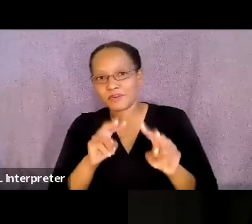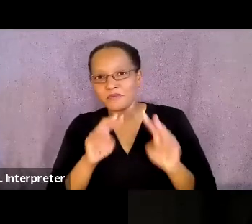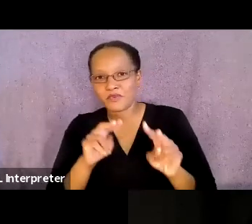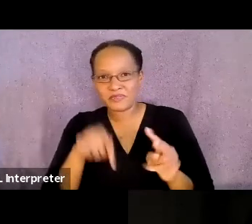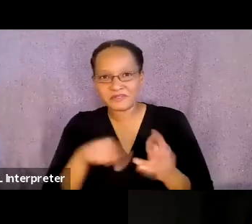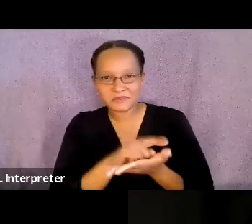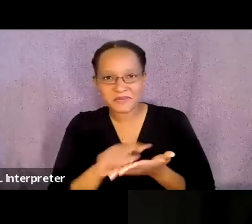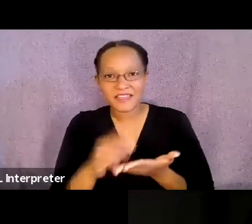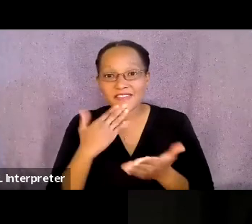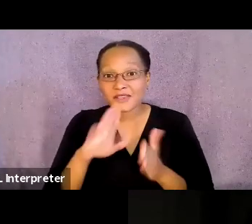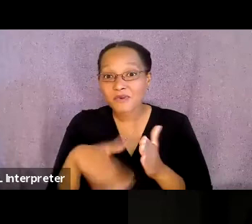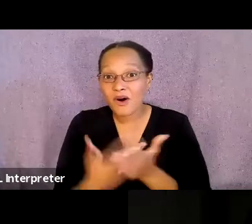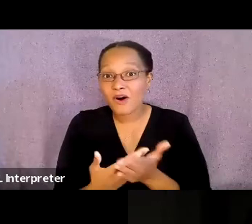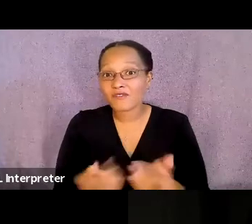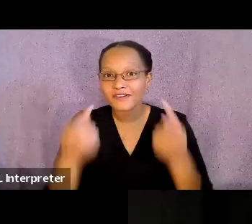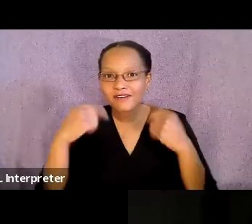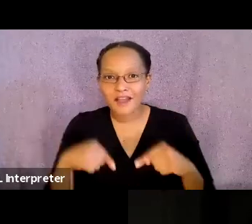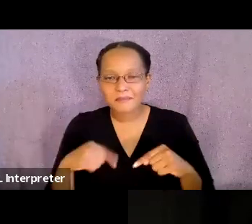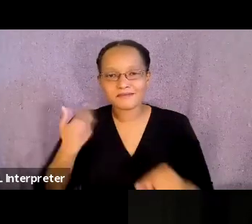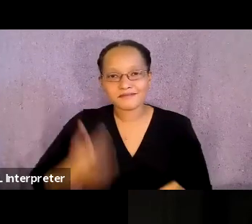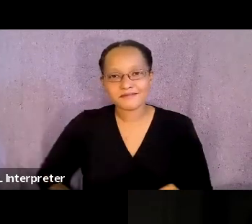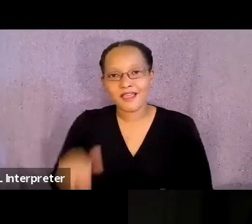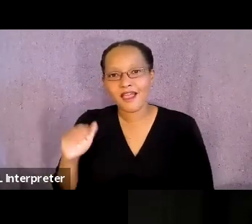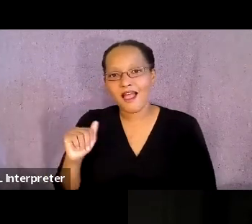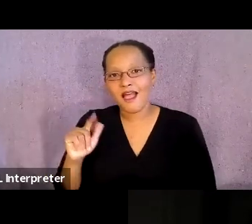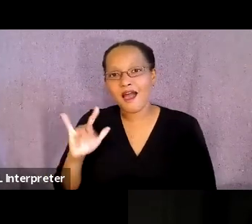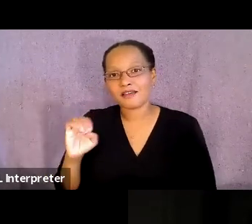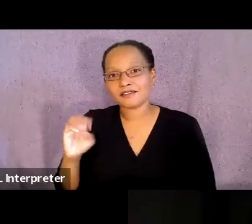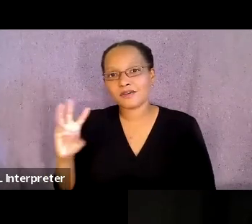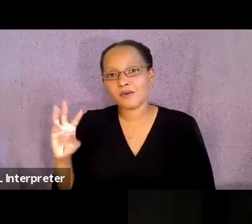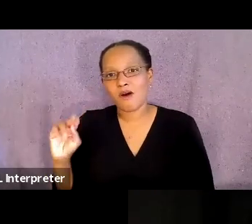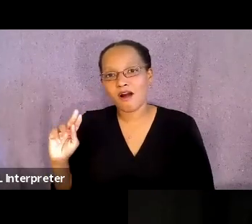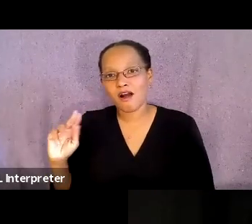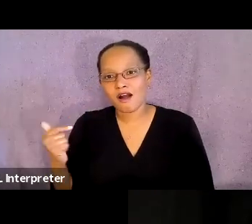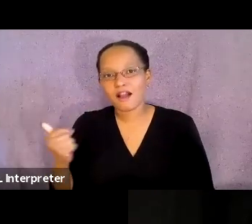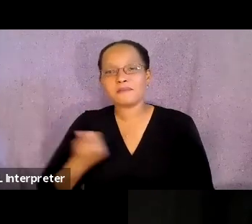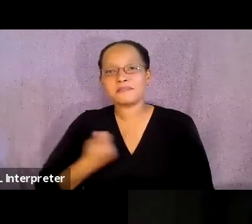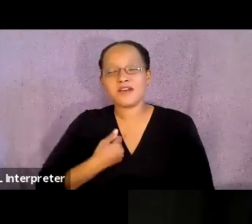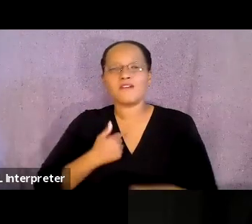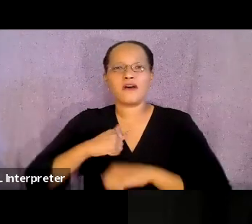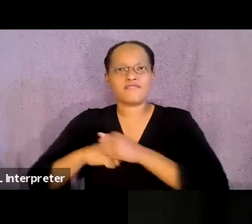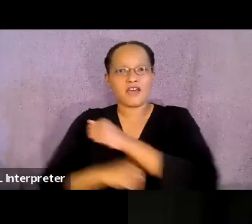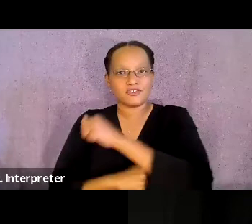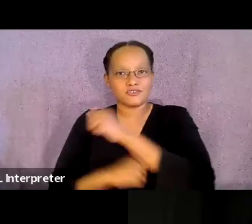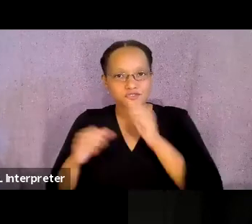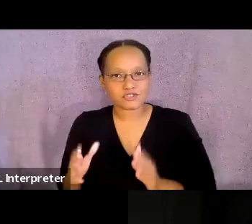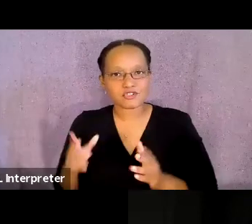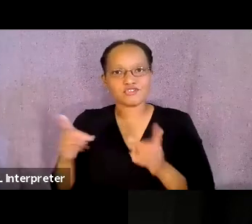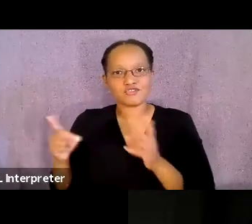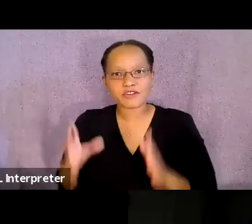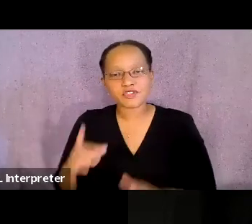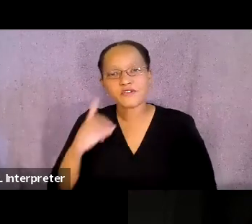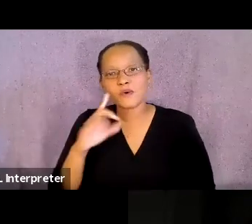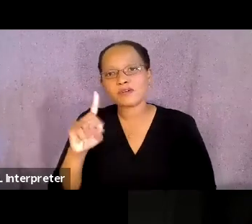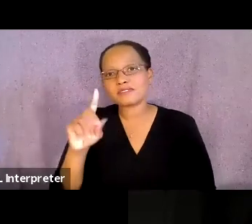here. My name is Alice Wong. I am the founder and director of the